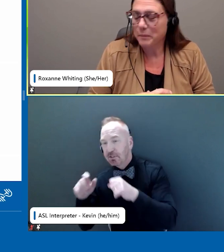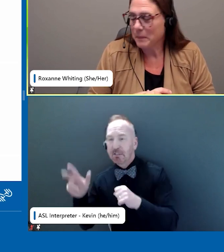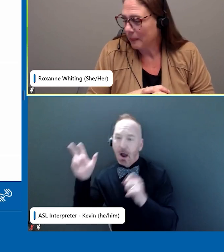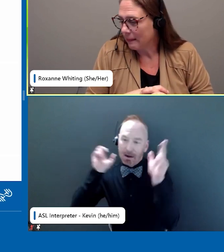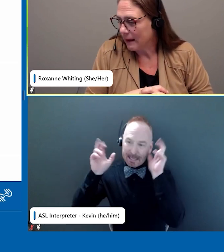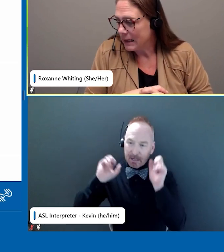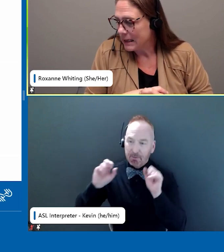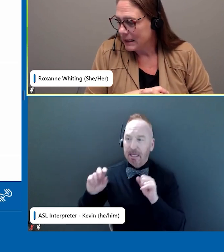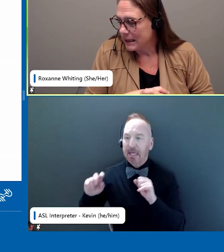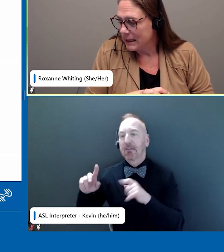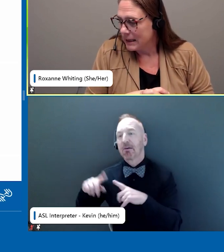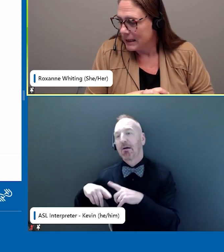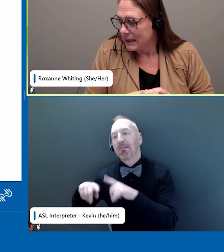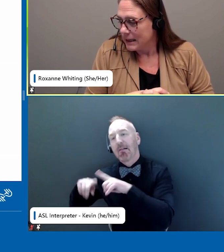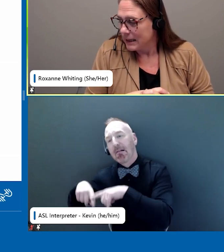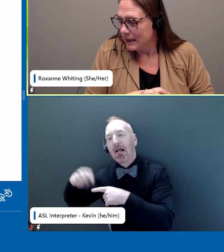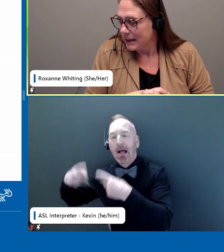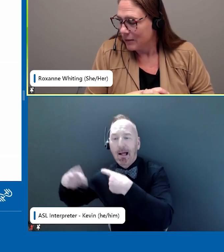Um,